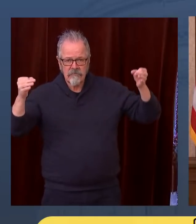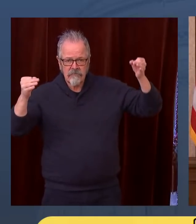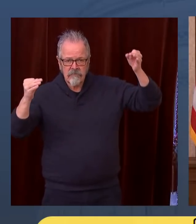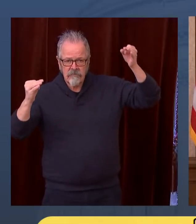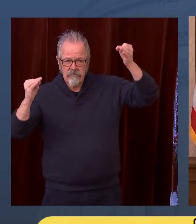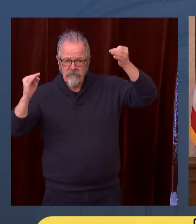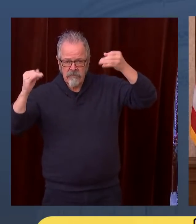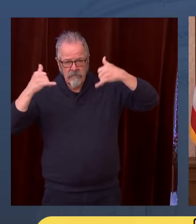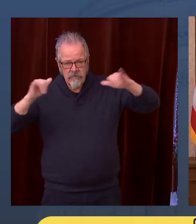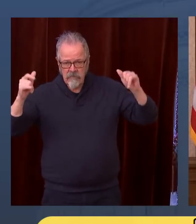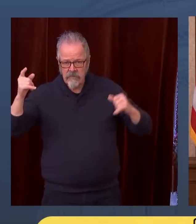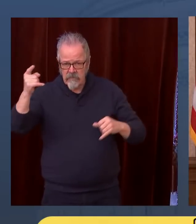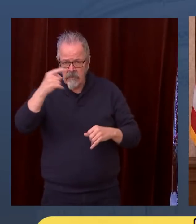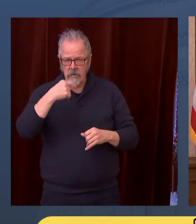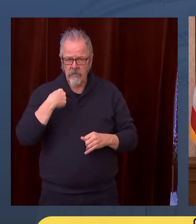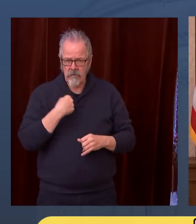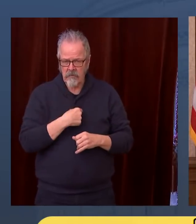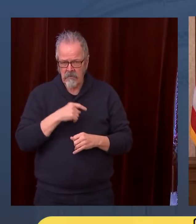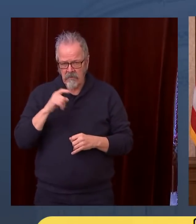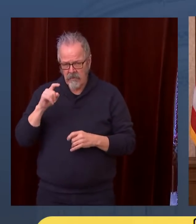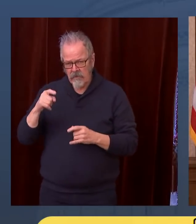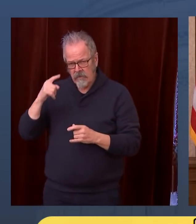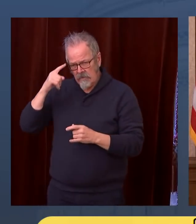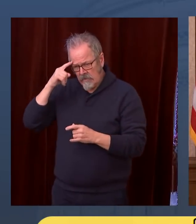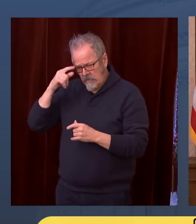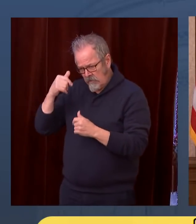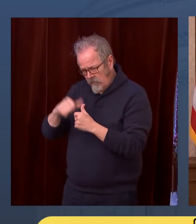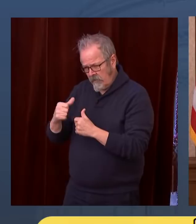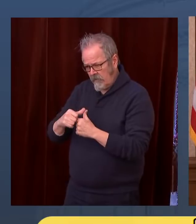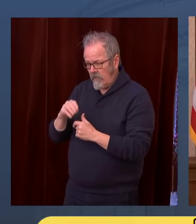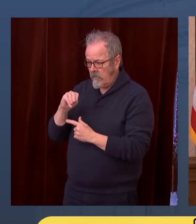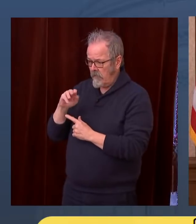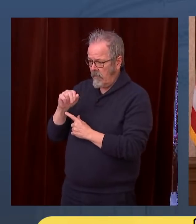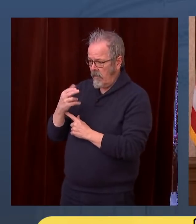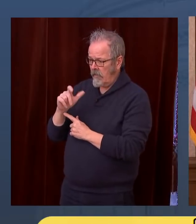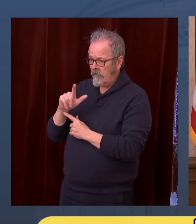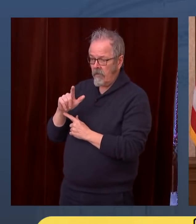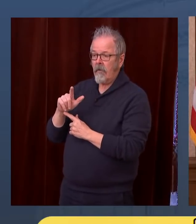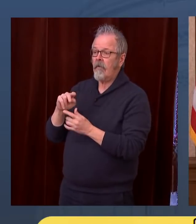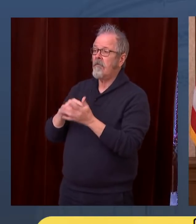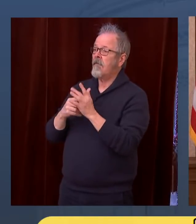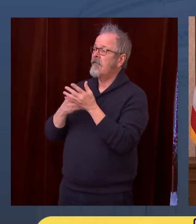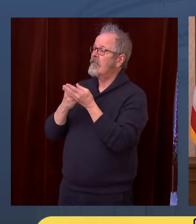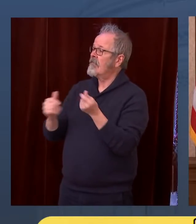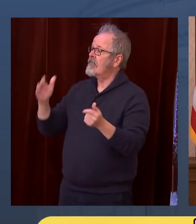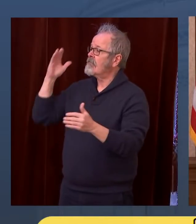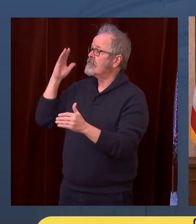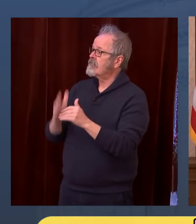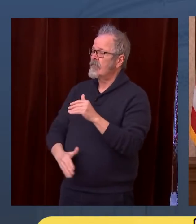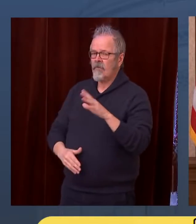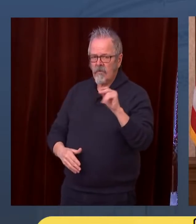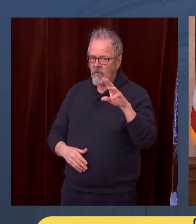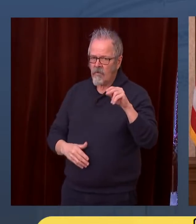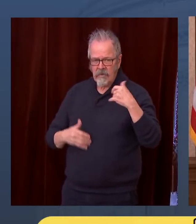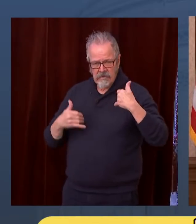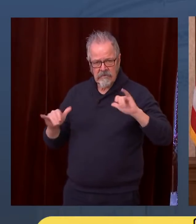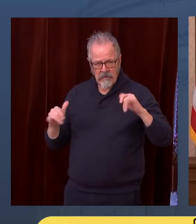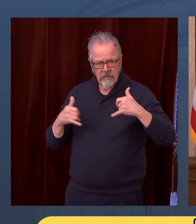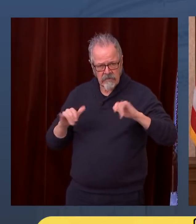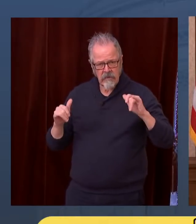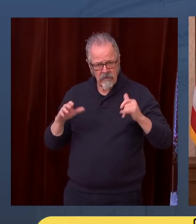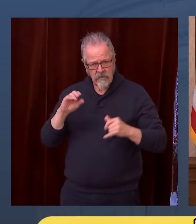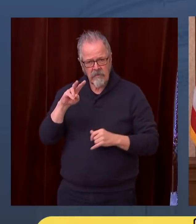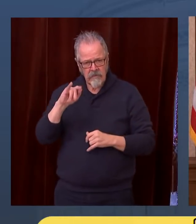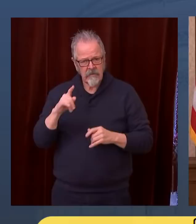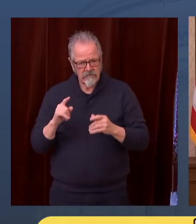after March 21st. And so I do want to show you the power of vaccines to protect yourself. If we can have the fourth graph, please.